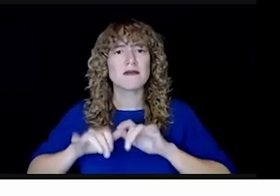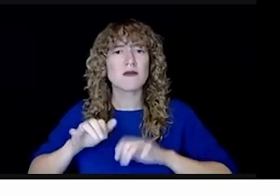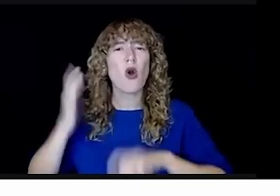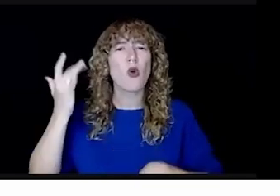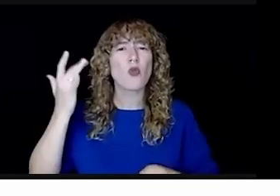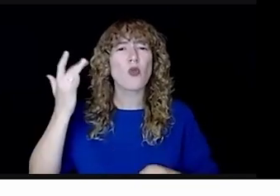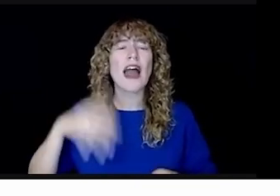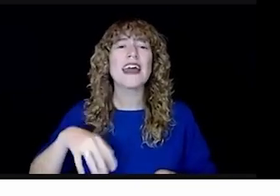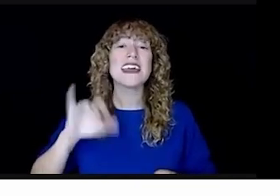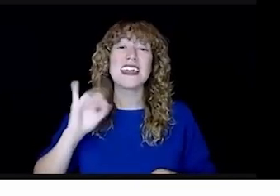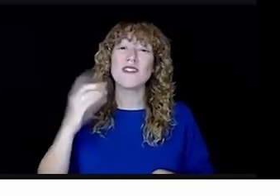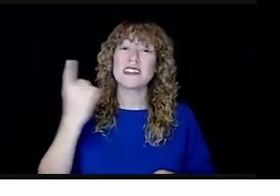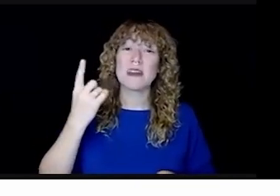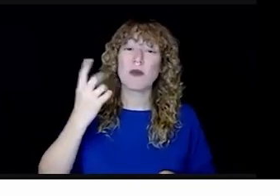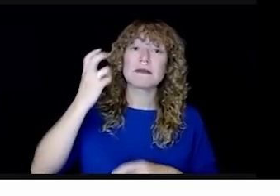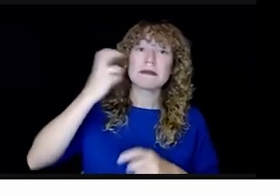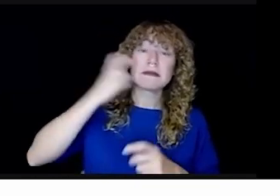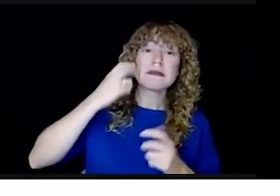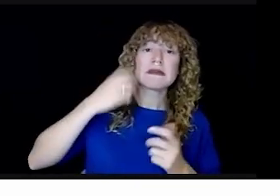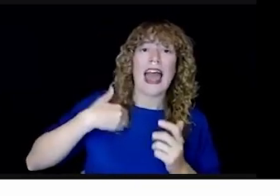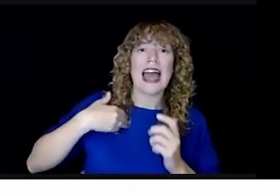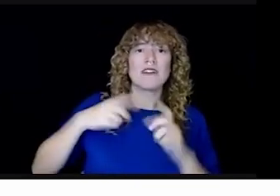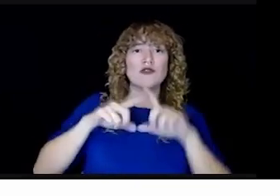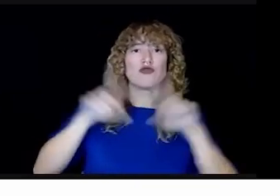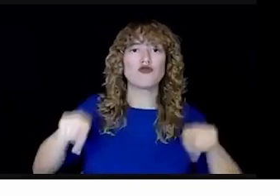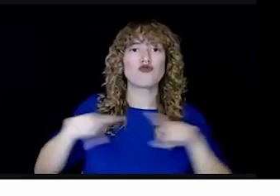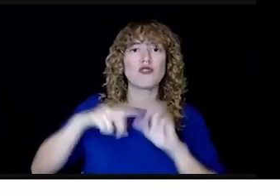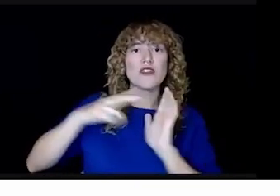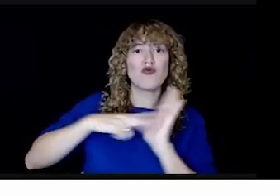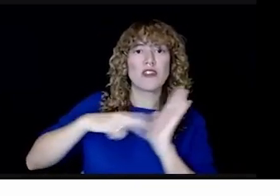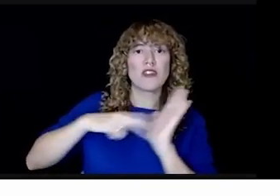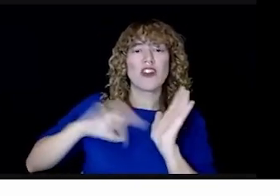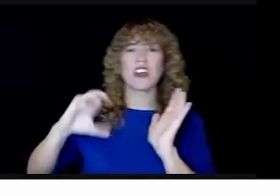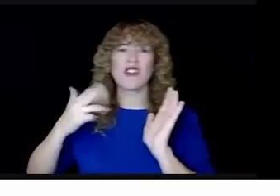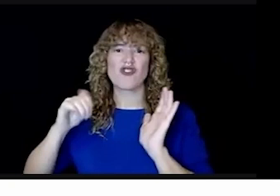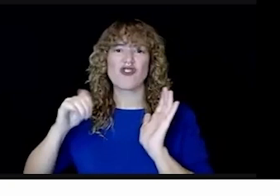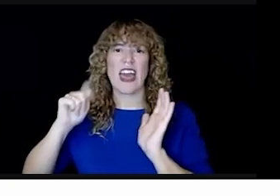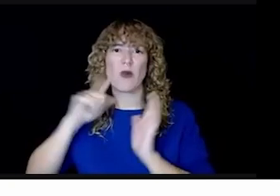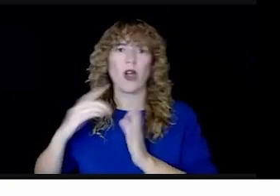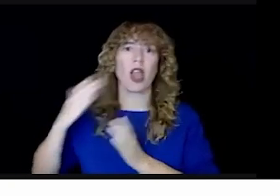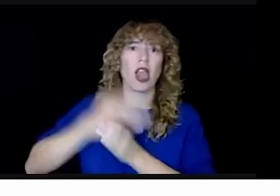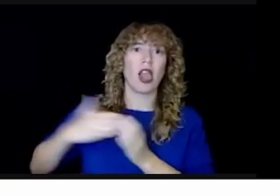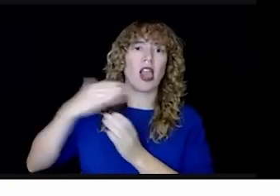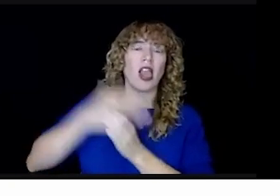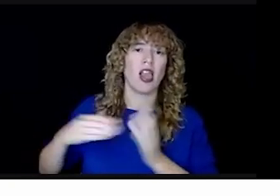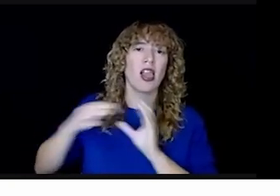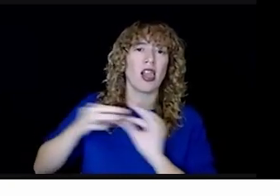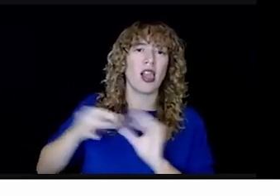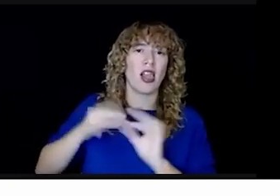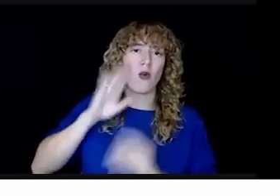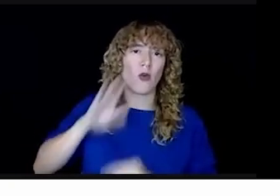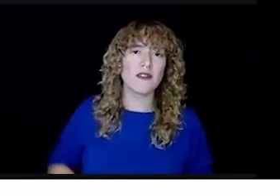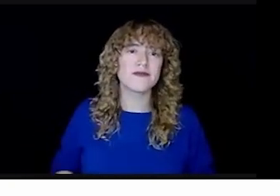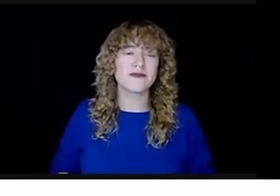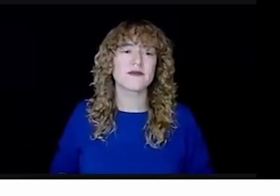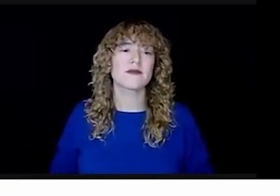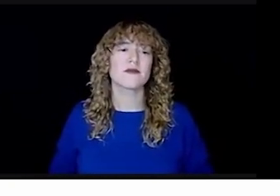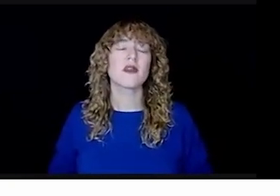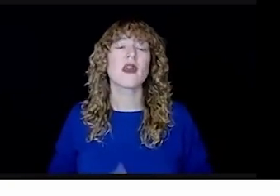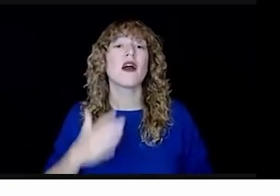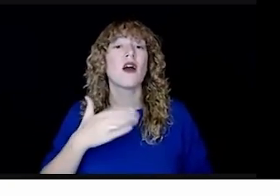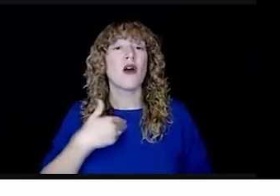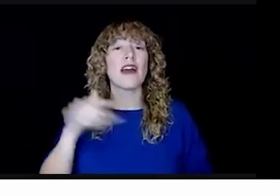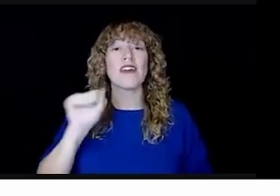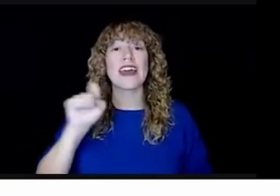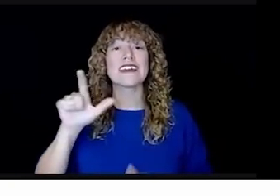screen reader while attending this meeting. We have an ASL interpreter available. To turn on